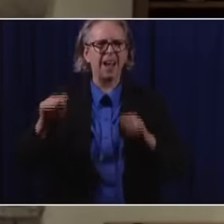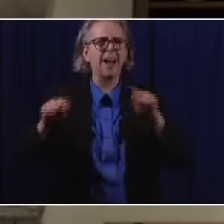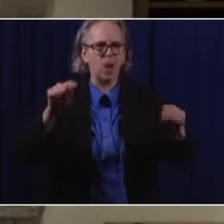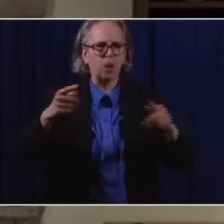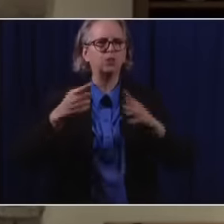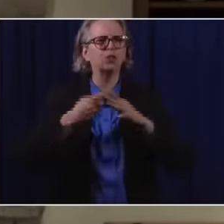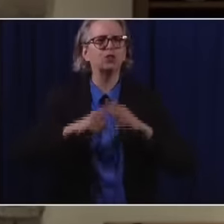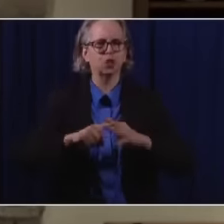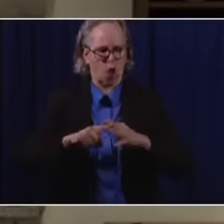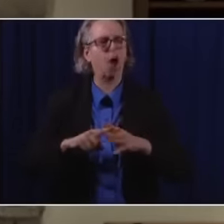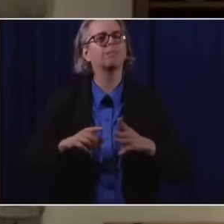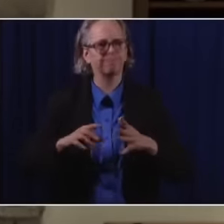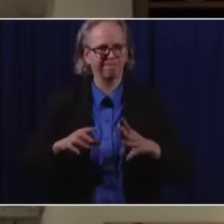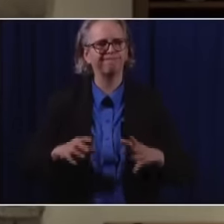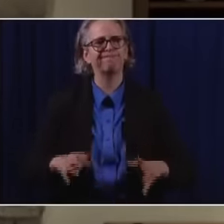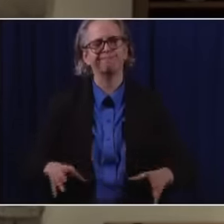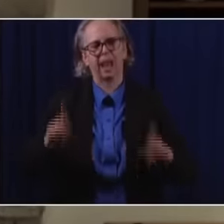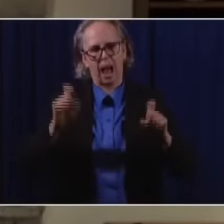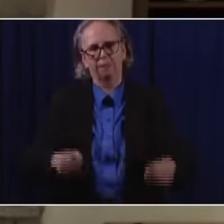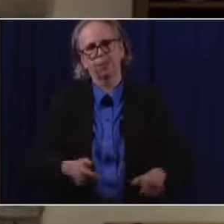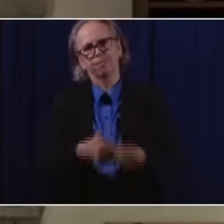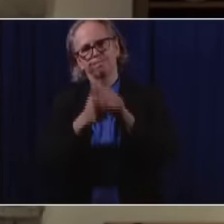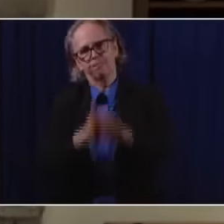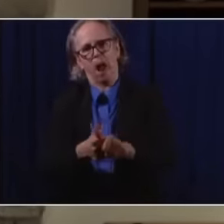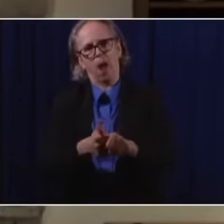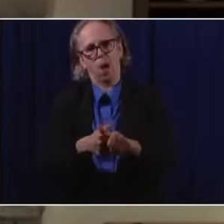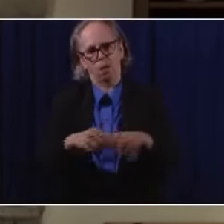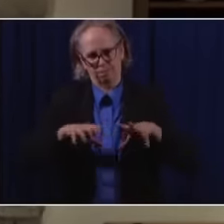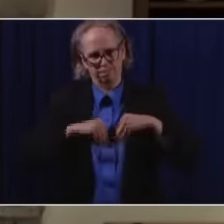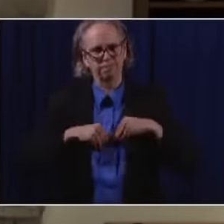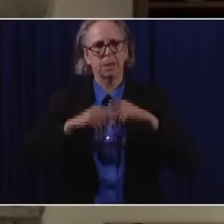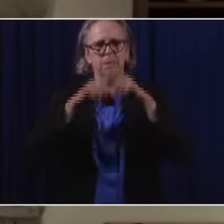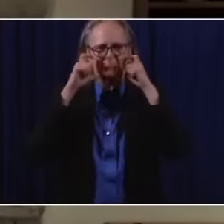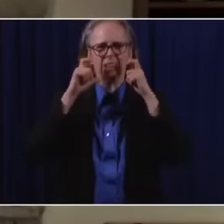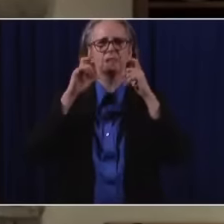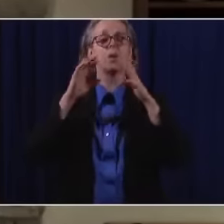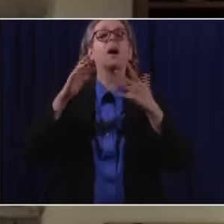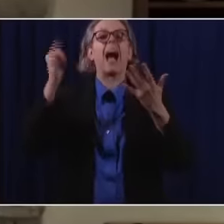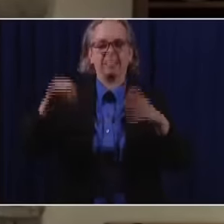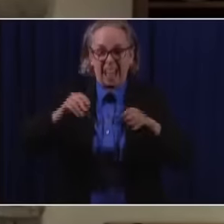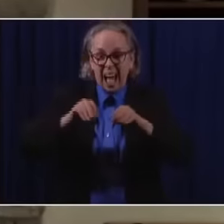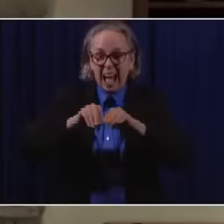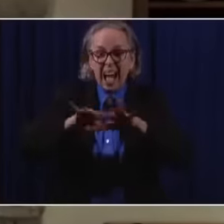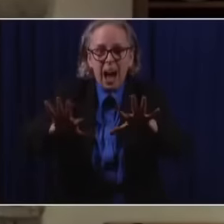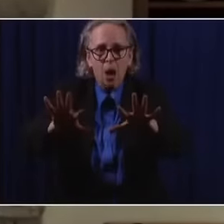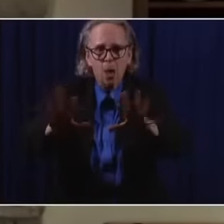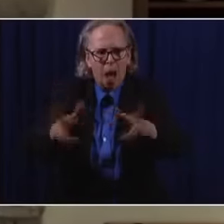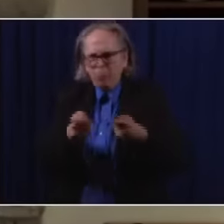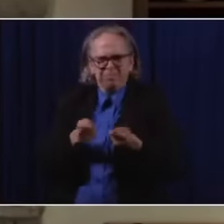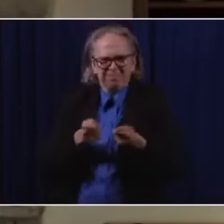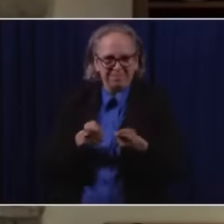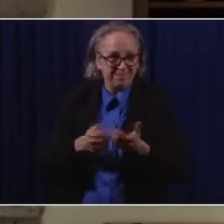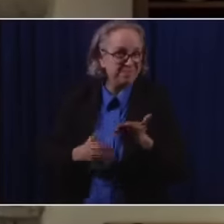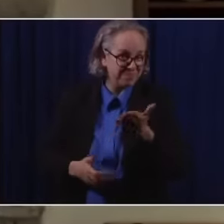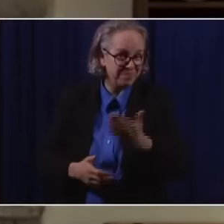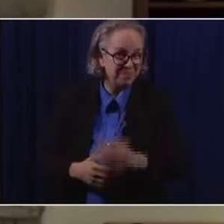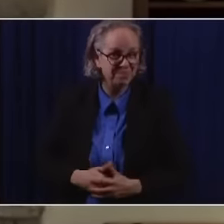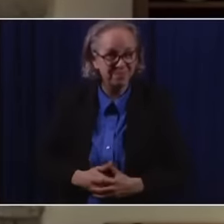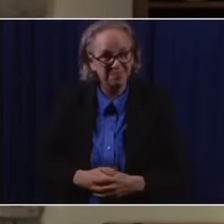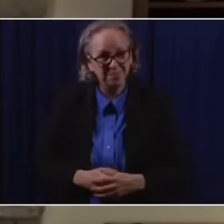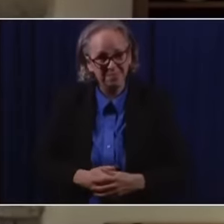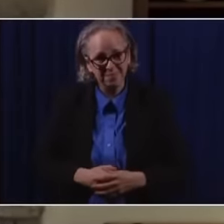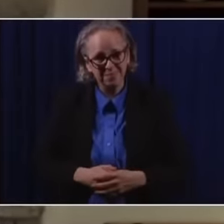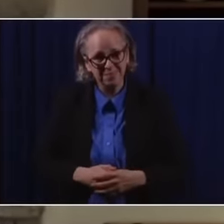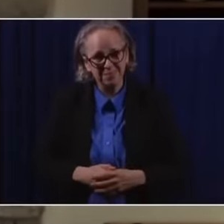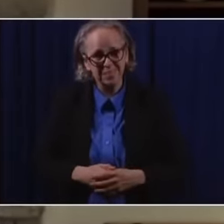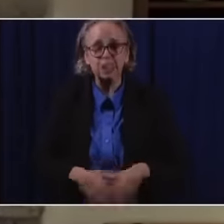so I think we're going to turn this thing around. And again, we've done it twice before. We can certainly do it this time. So